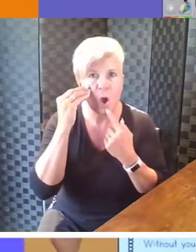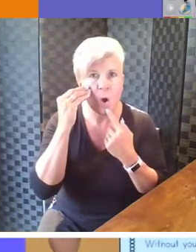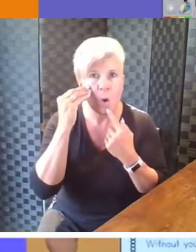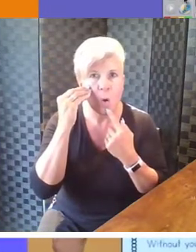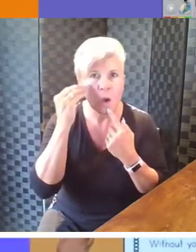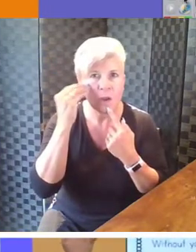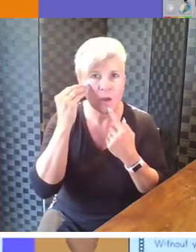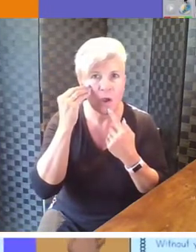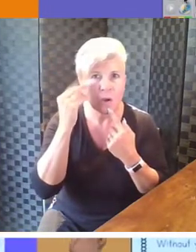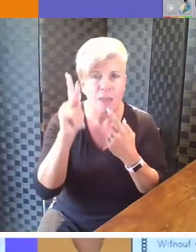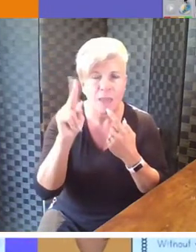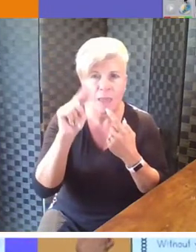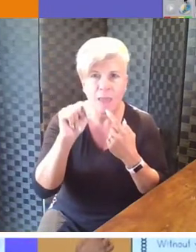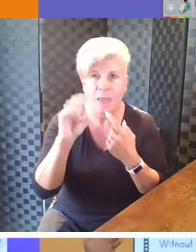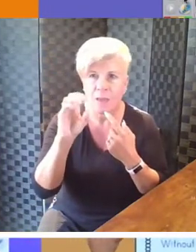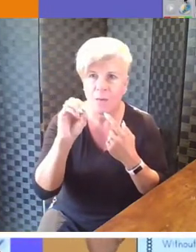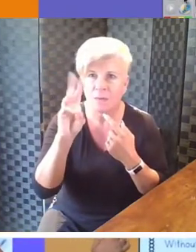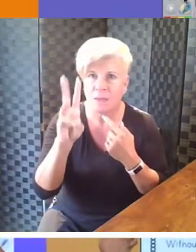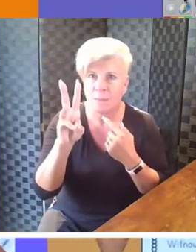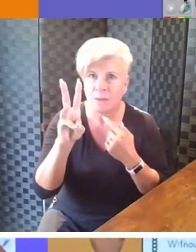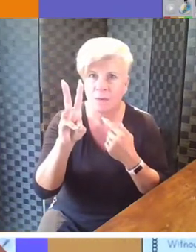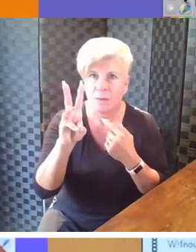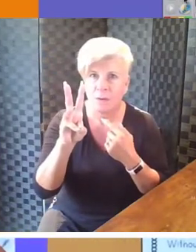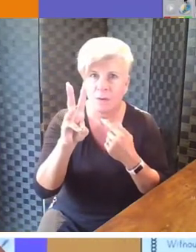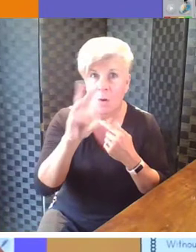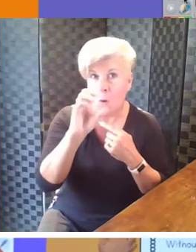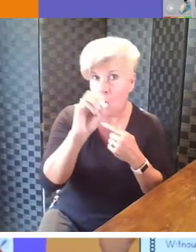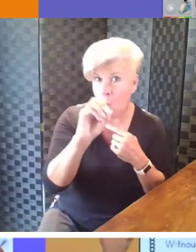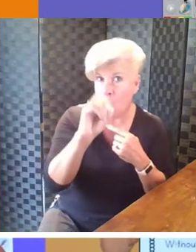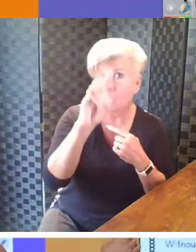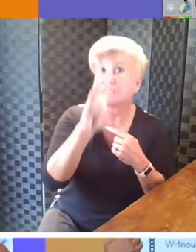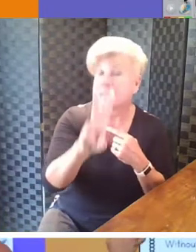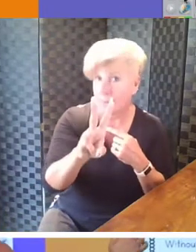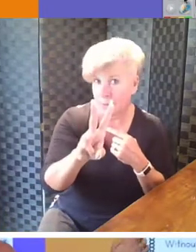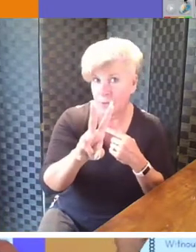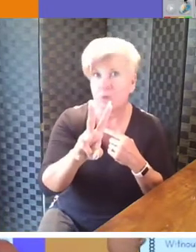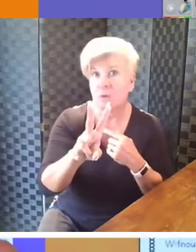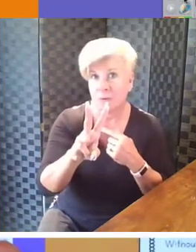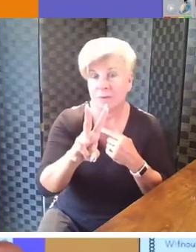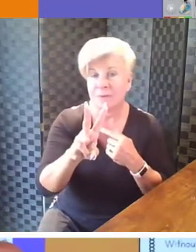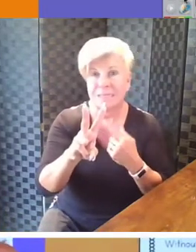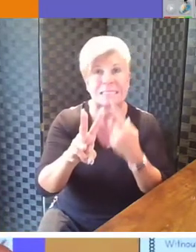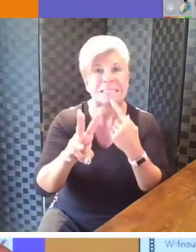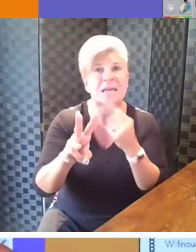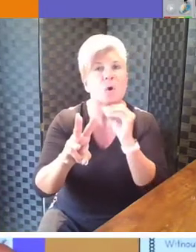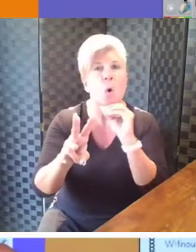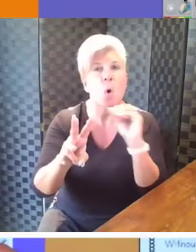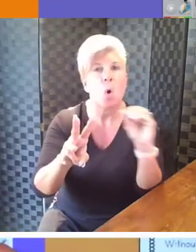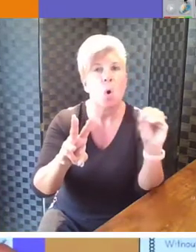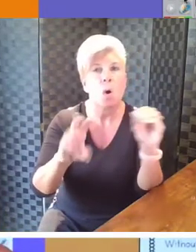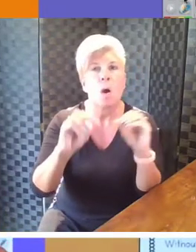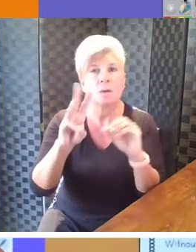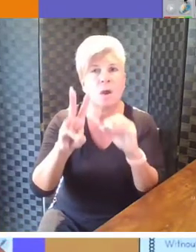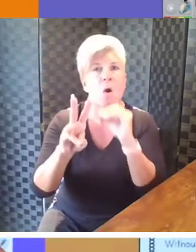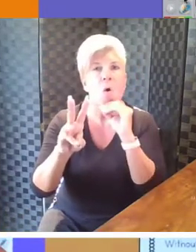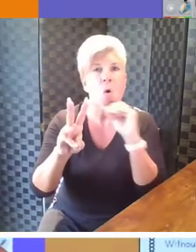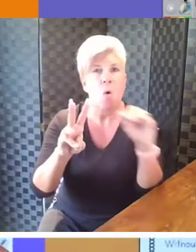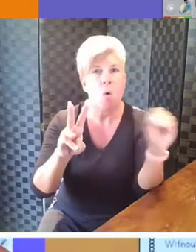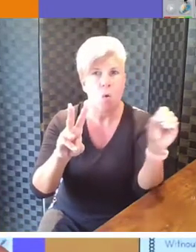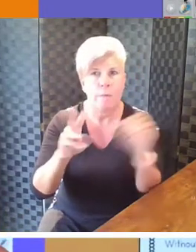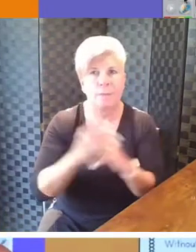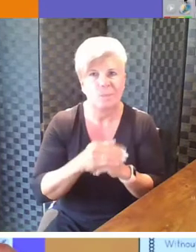no. It's got a silent K, and instead of just ending with an O, it's got a W at the end. That's a pretty big sight word, but I